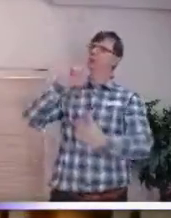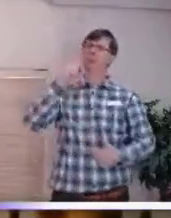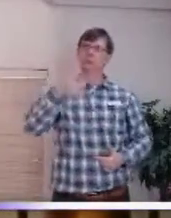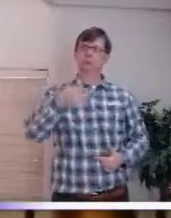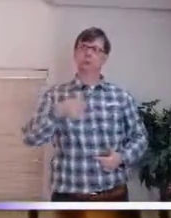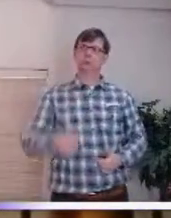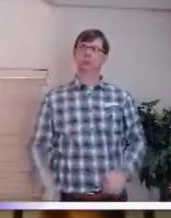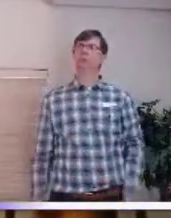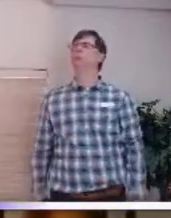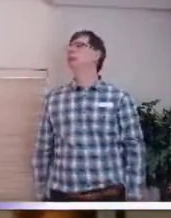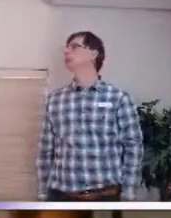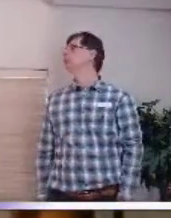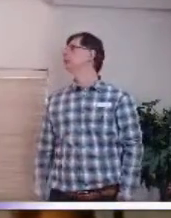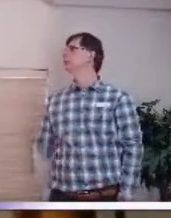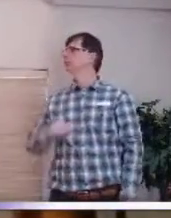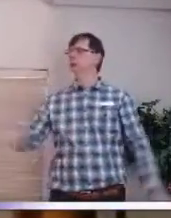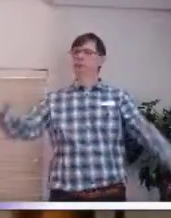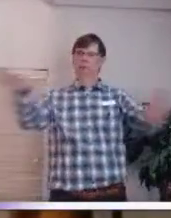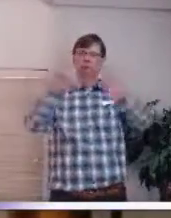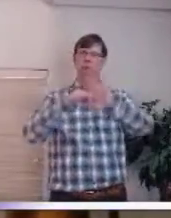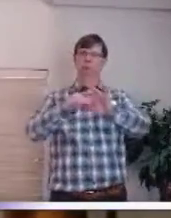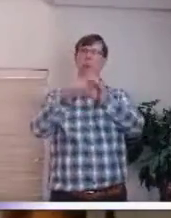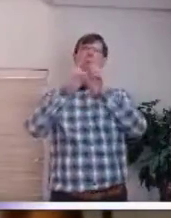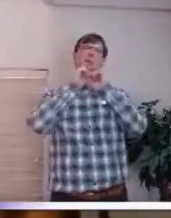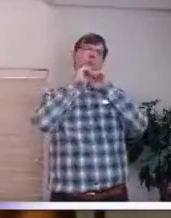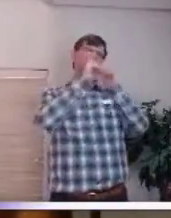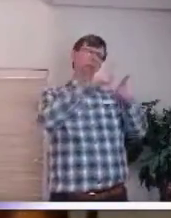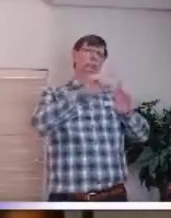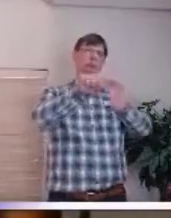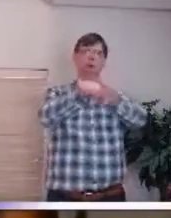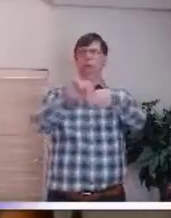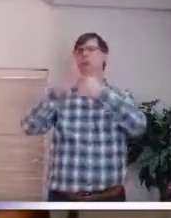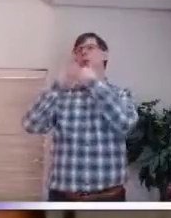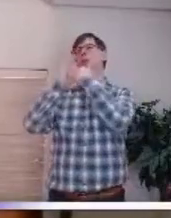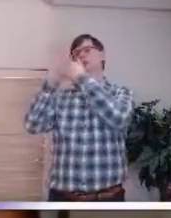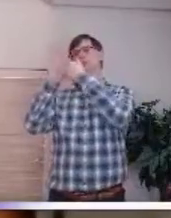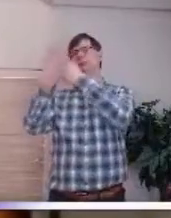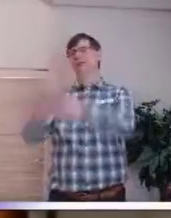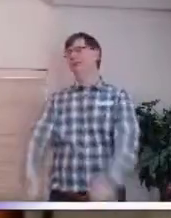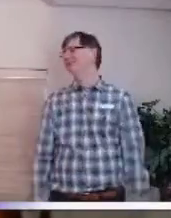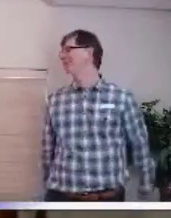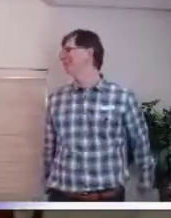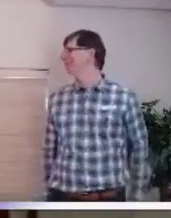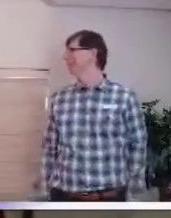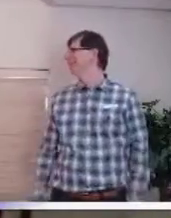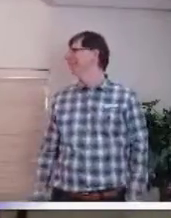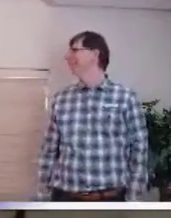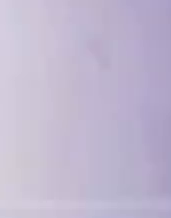And together we say, and so it is.